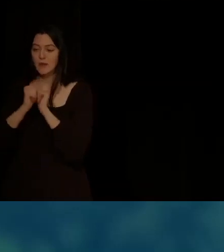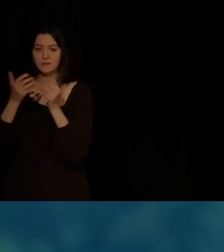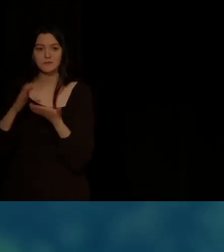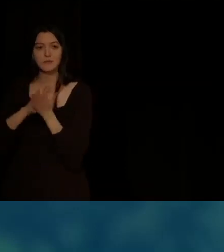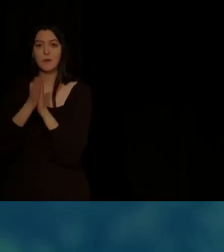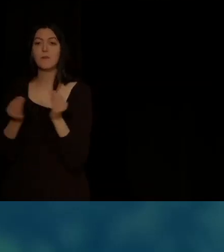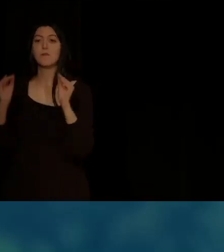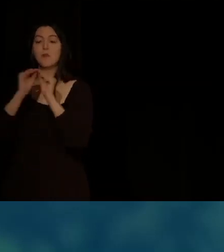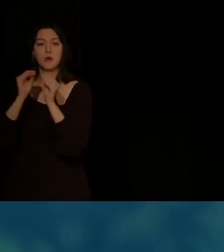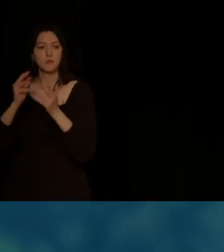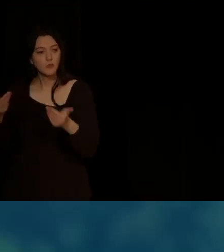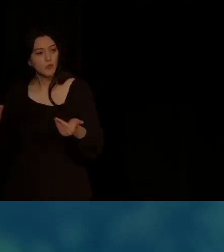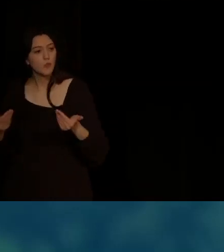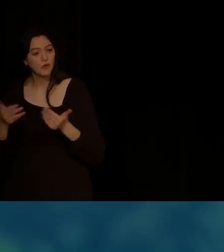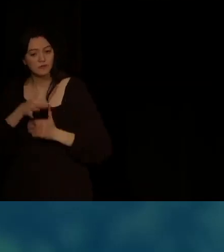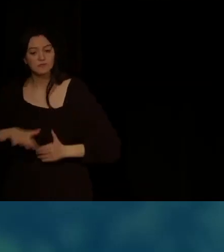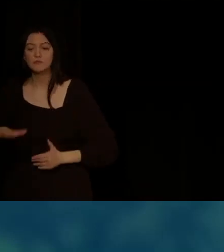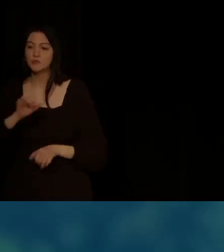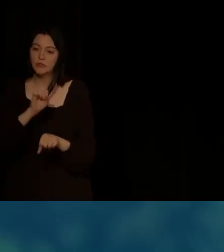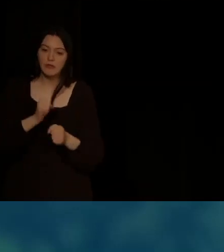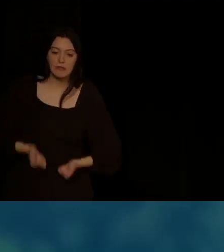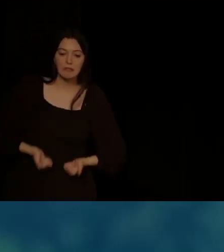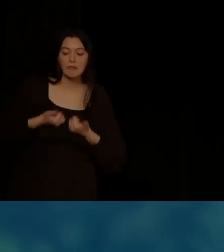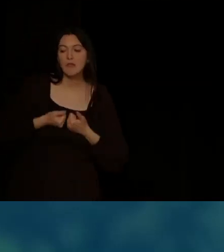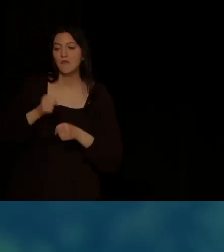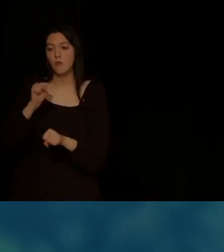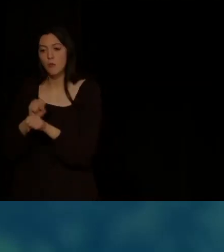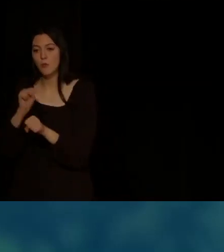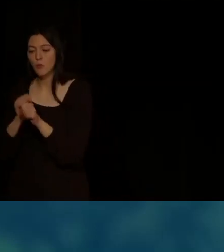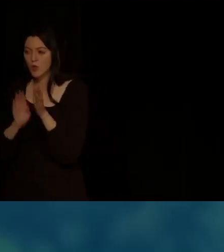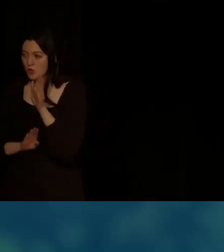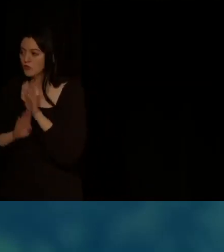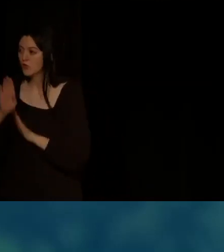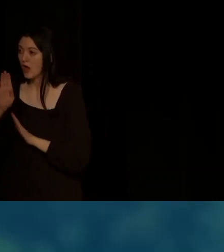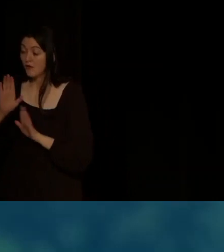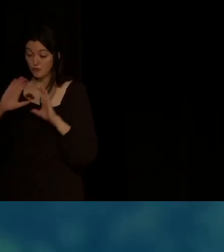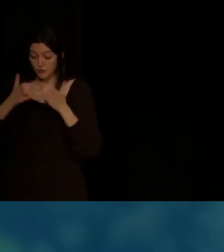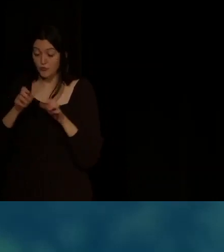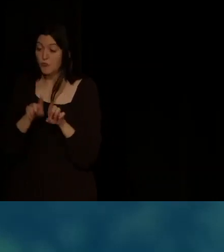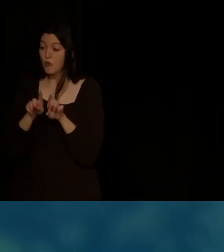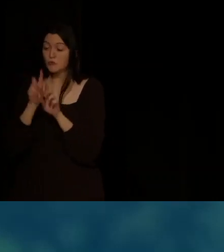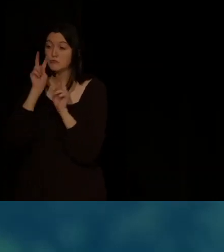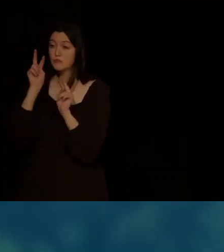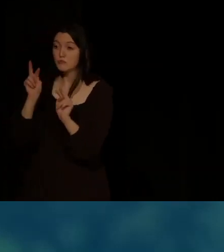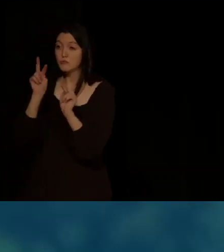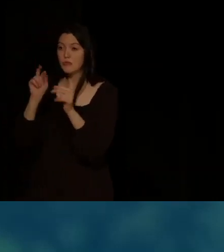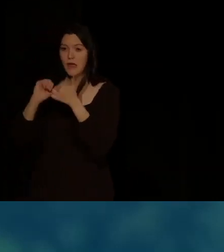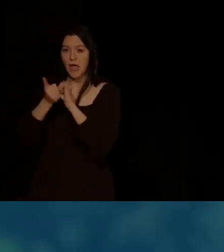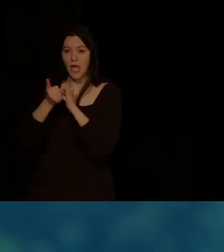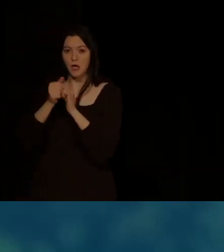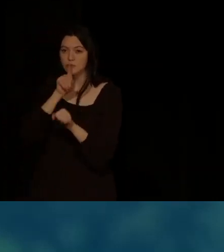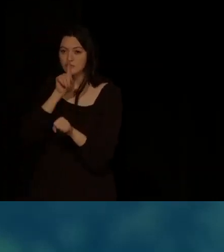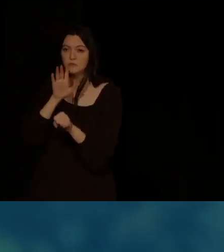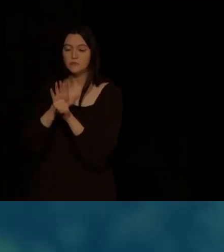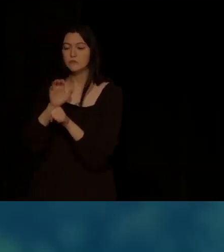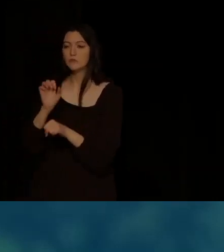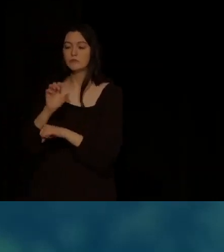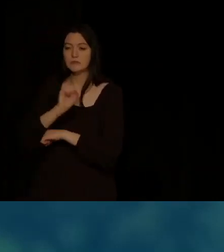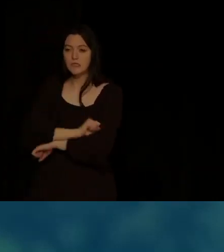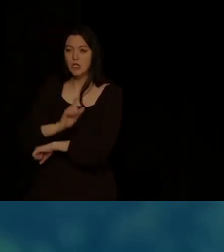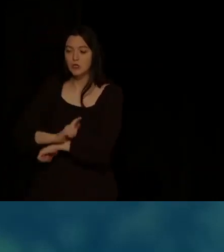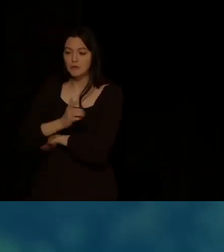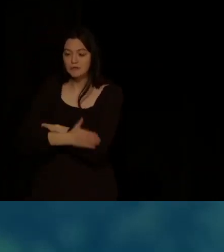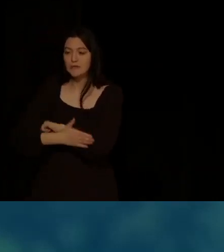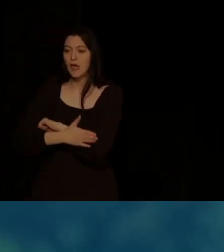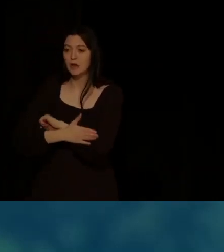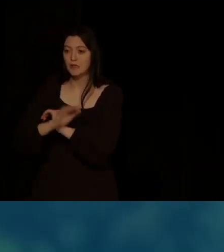welcoming place to live, to work, and to thrive. The group is also looking at how we can ensure St. Louis County government is